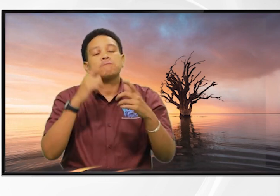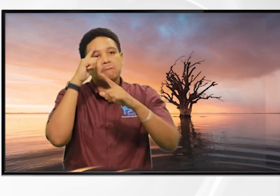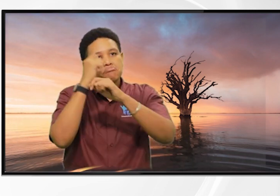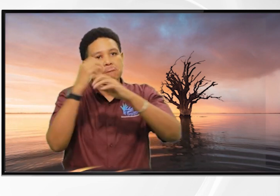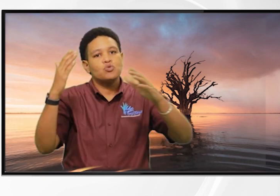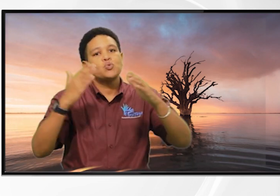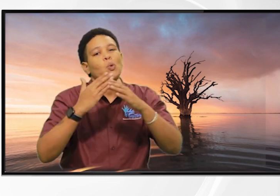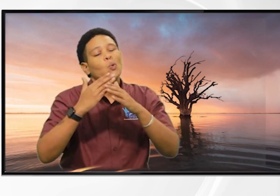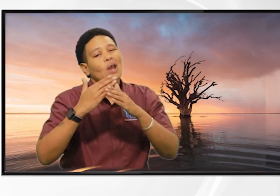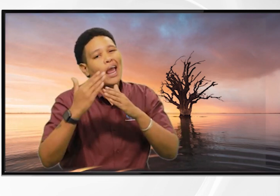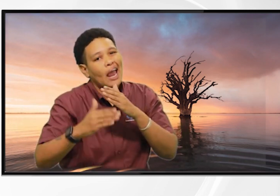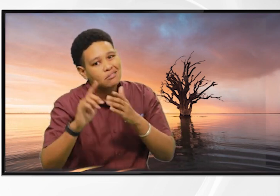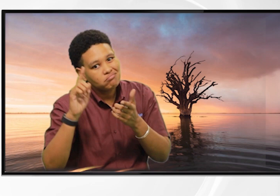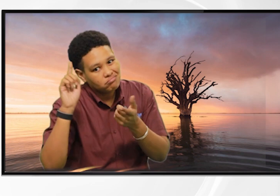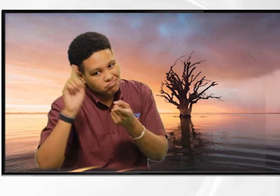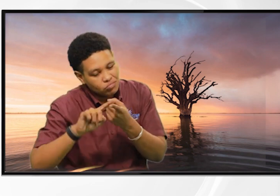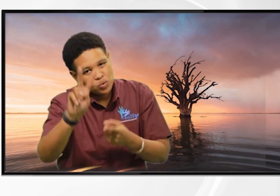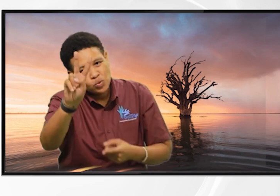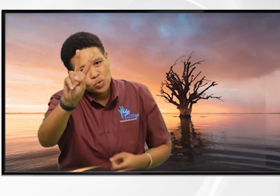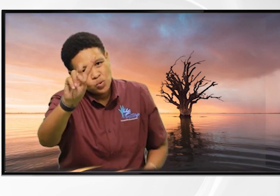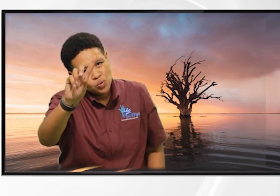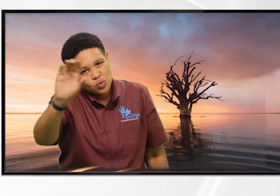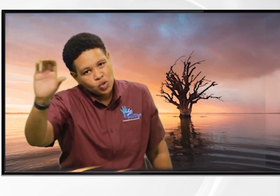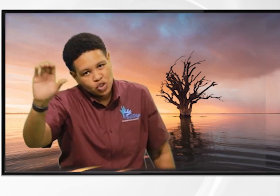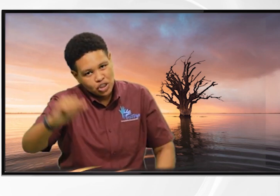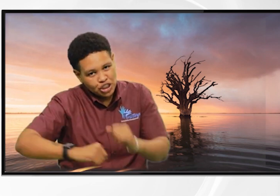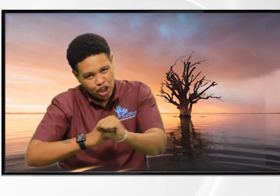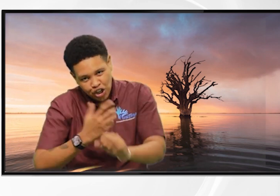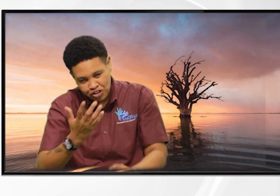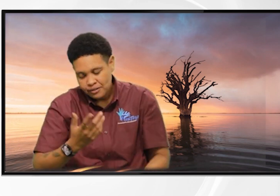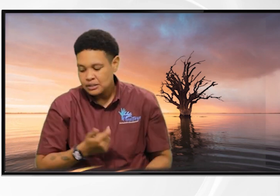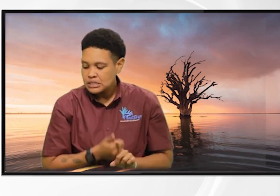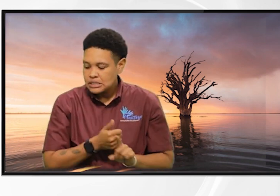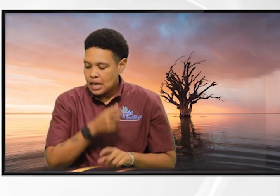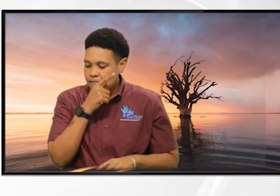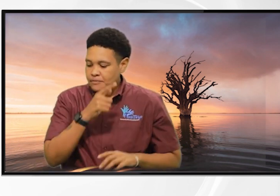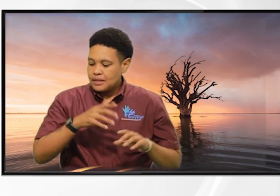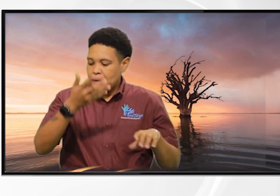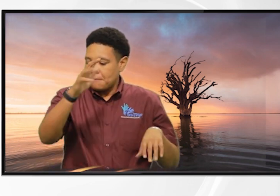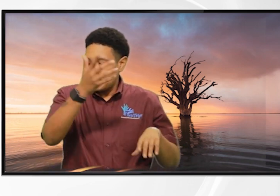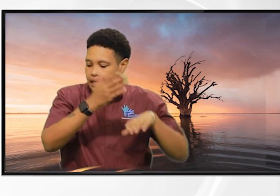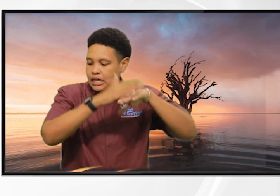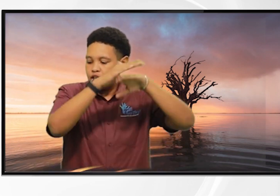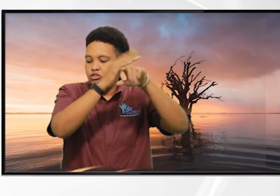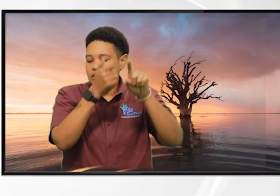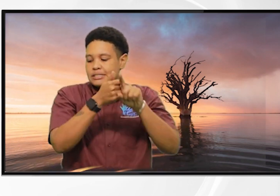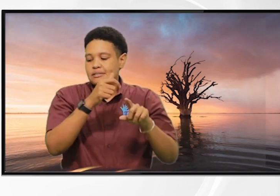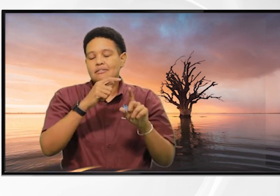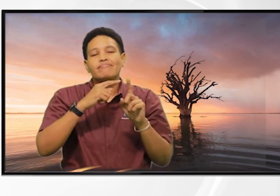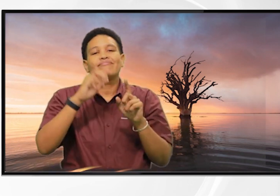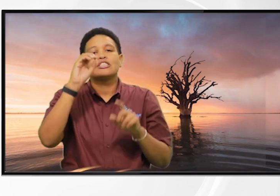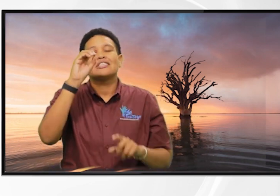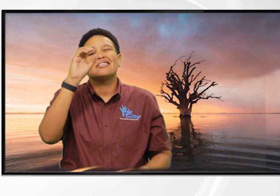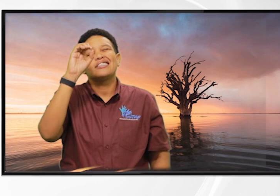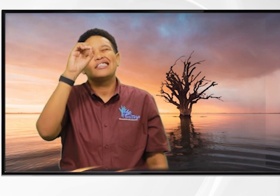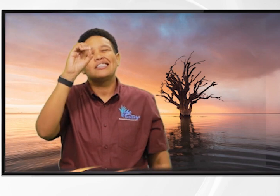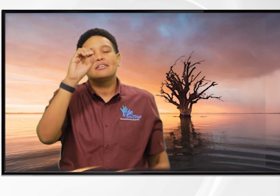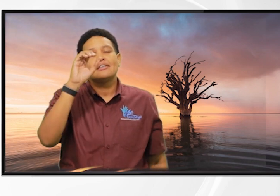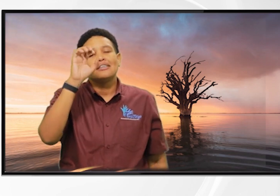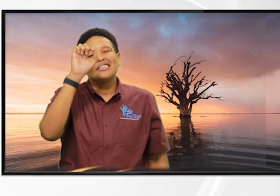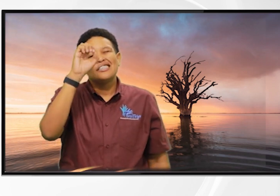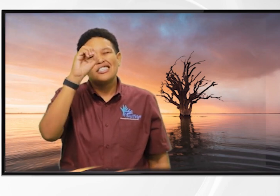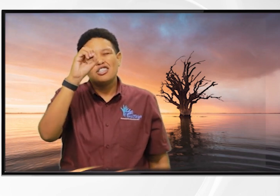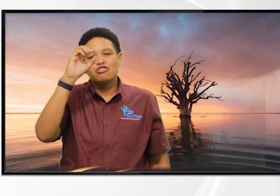the century. The mean temperature increase in degrees Celsius from the GCMs will be